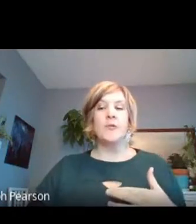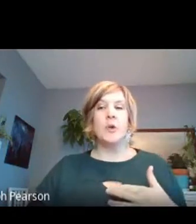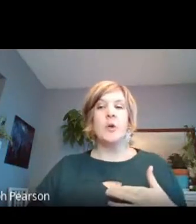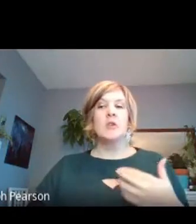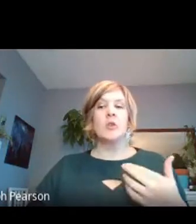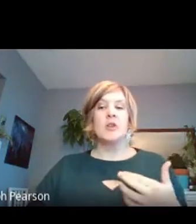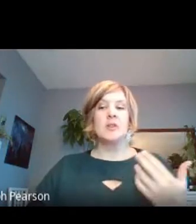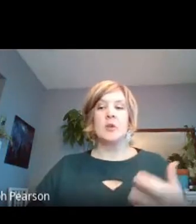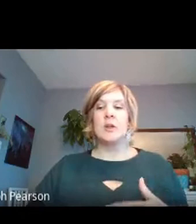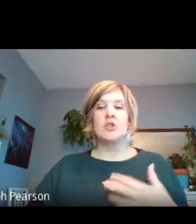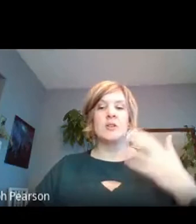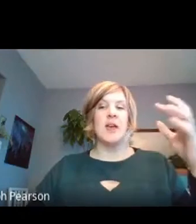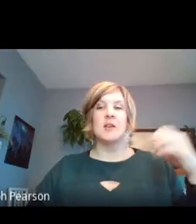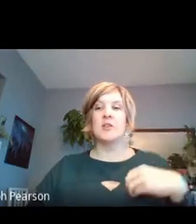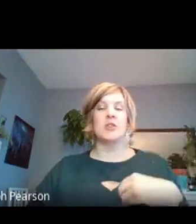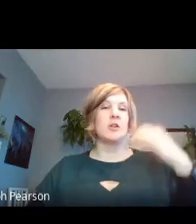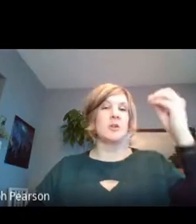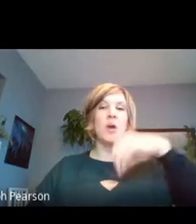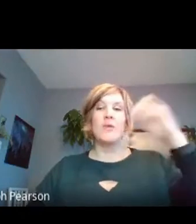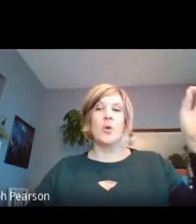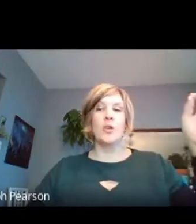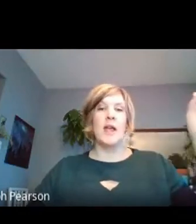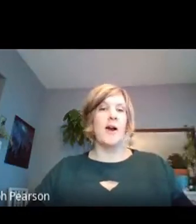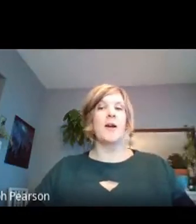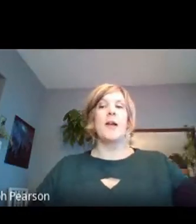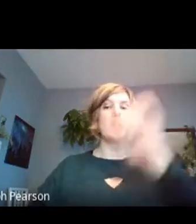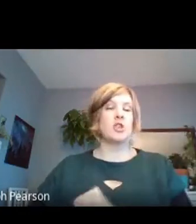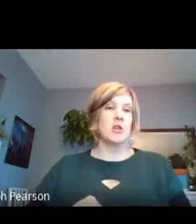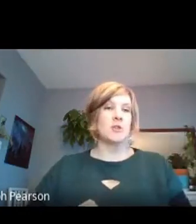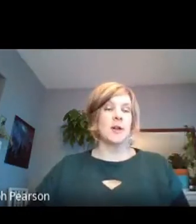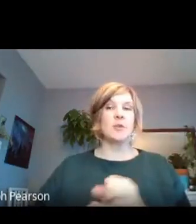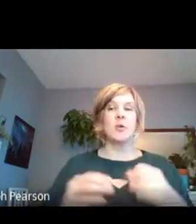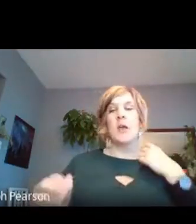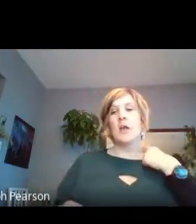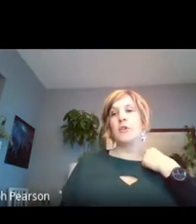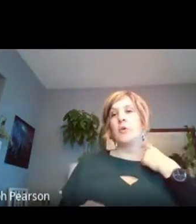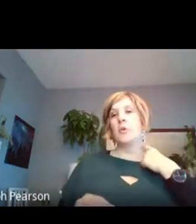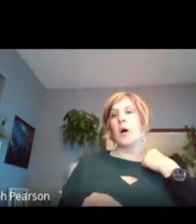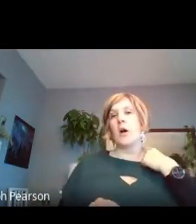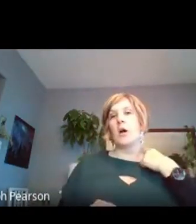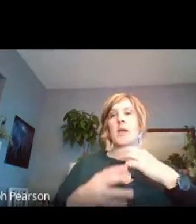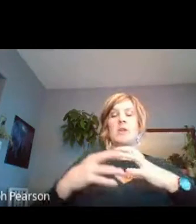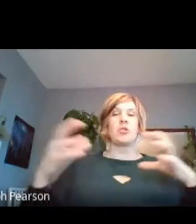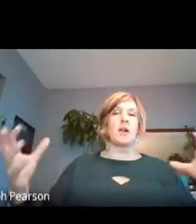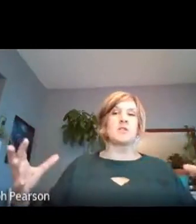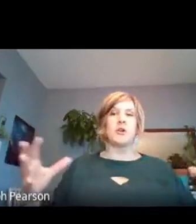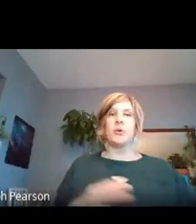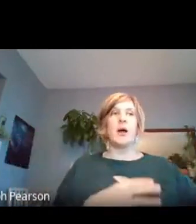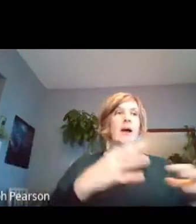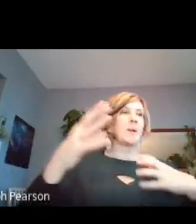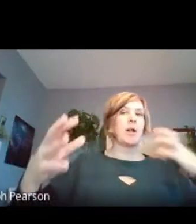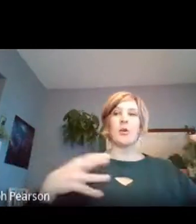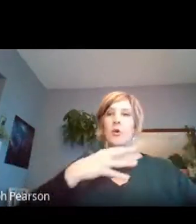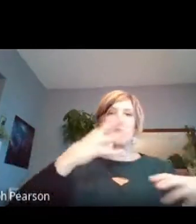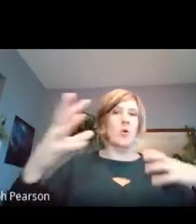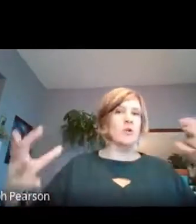also shuffle so this literally just takes the students in whatever order they are and change them so if you are maybe trying to do